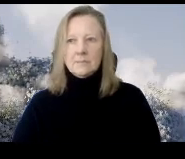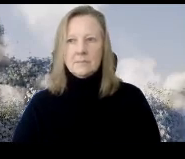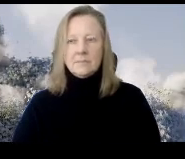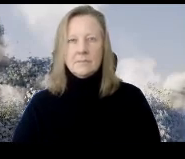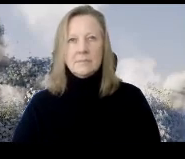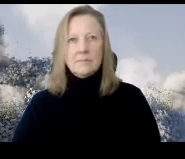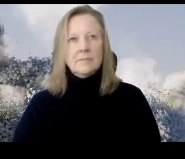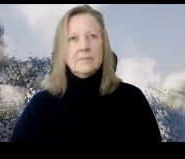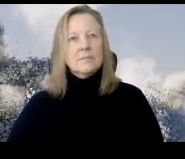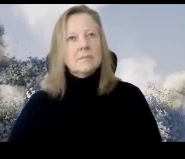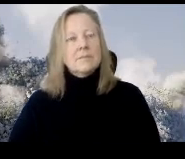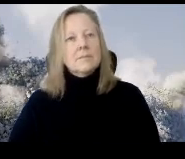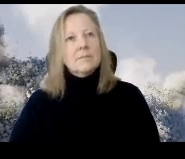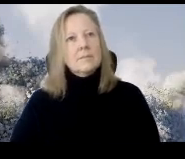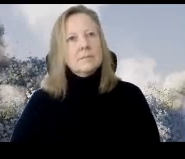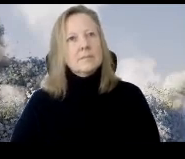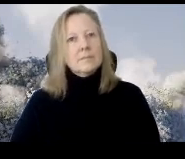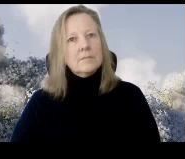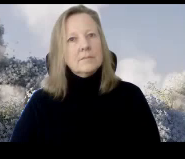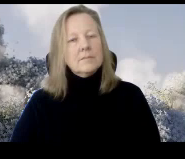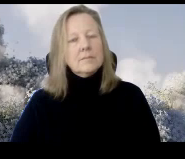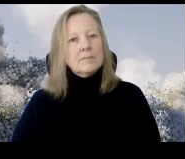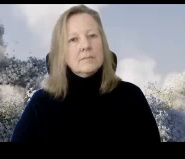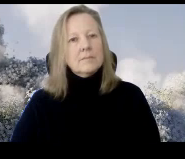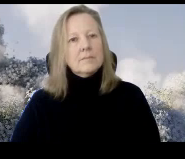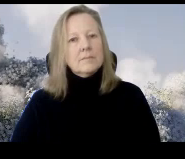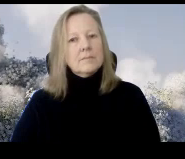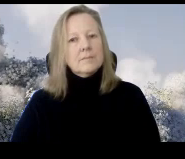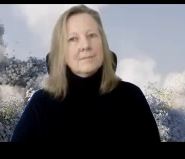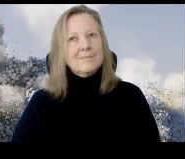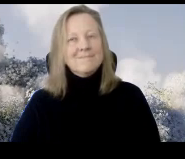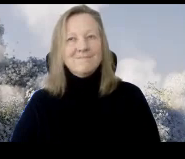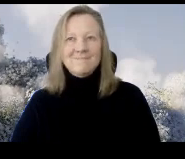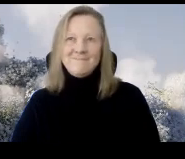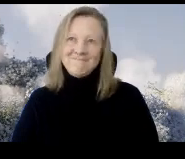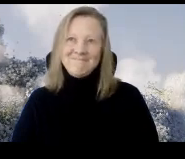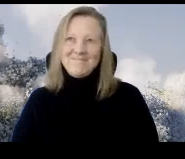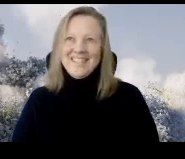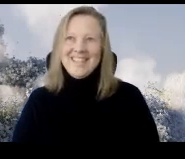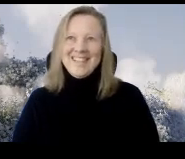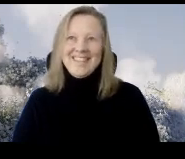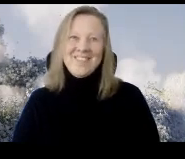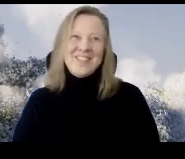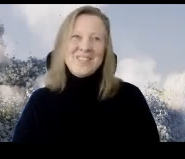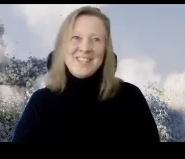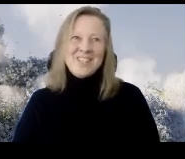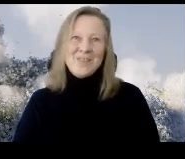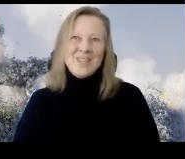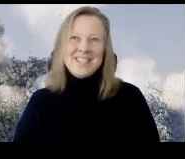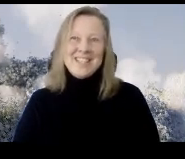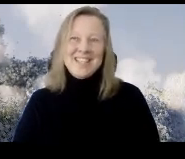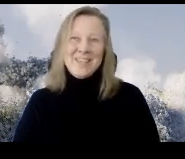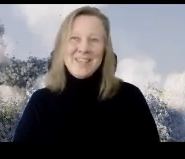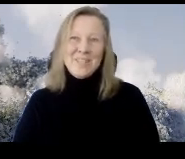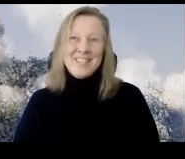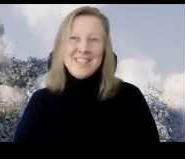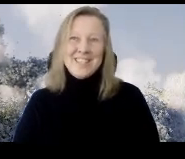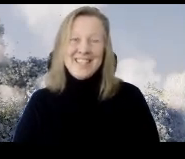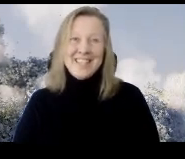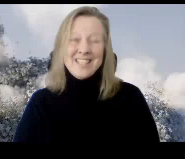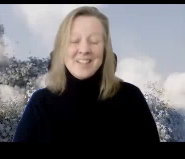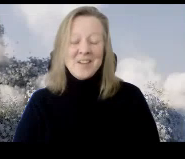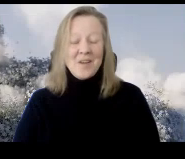for the CLB6, like, do you accept IELTS certificates We always get for the this assessment? question, and I